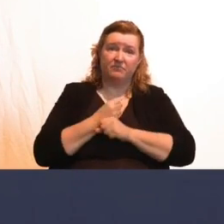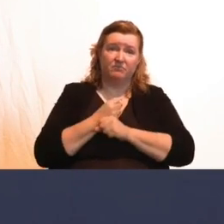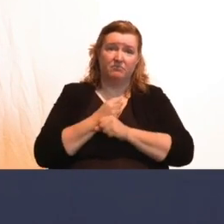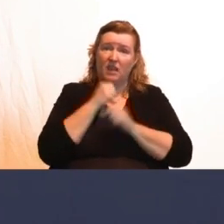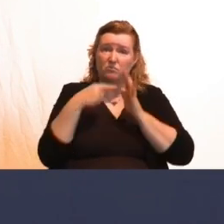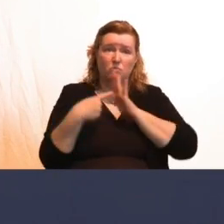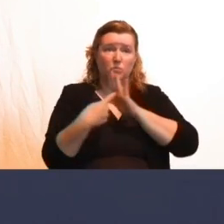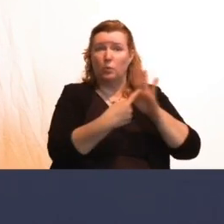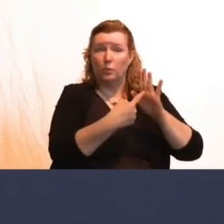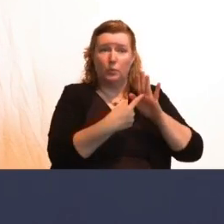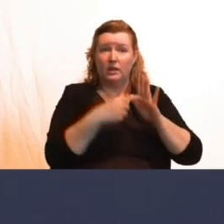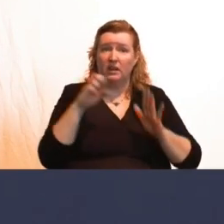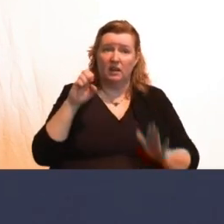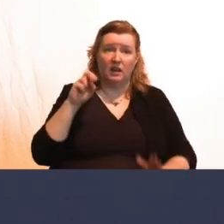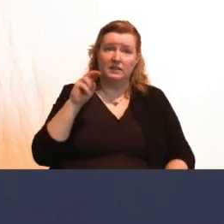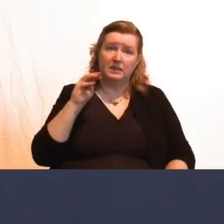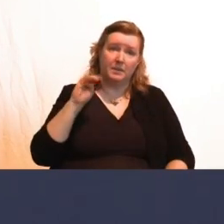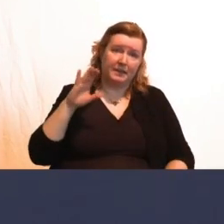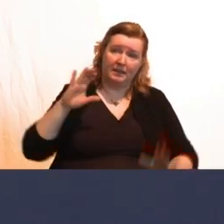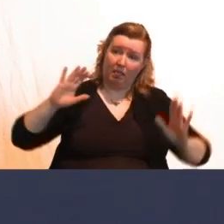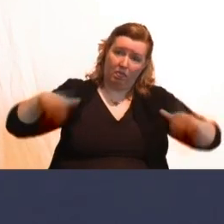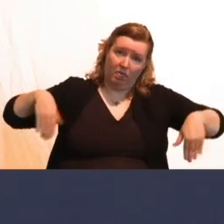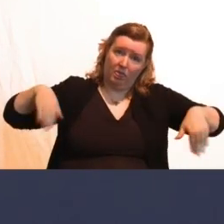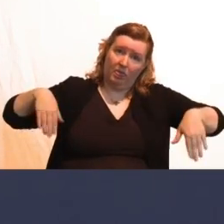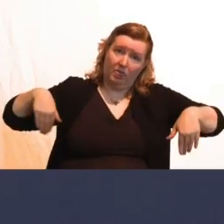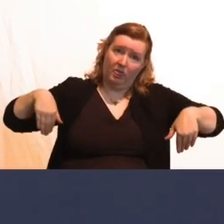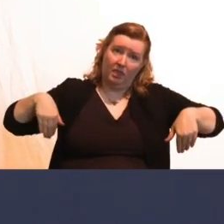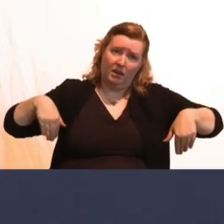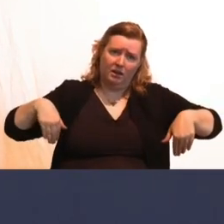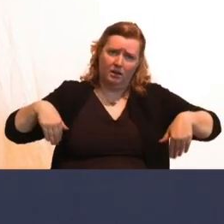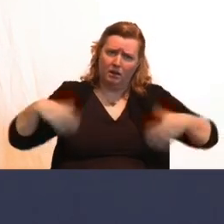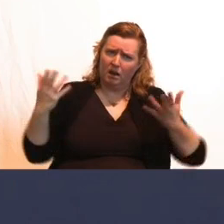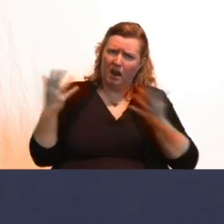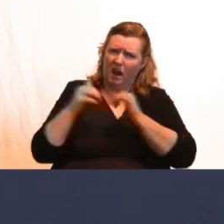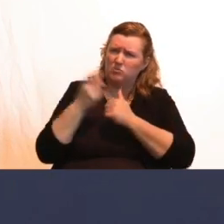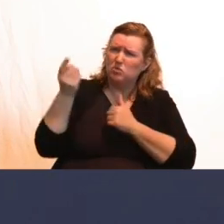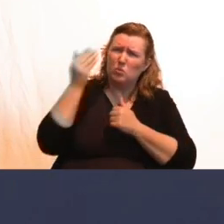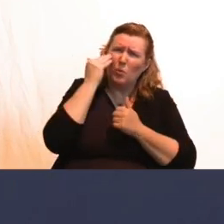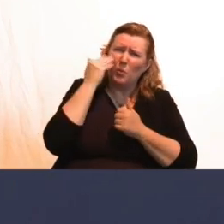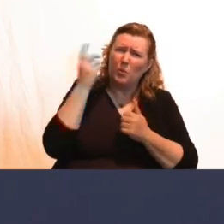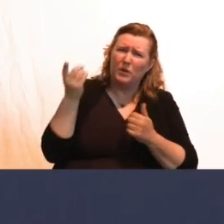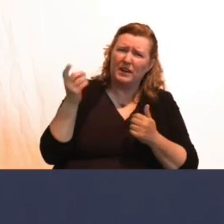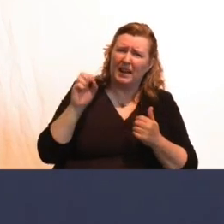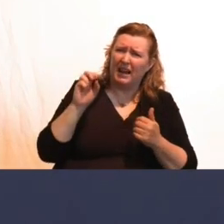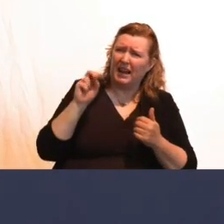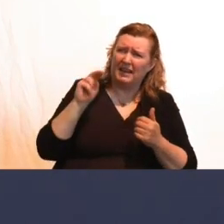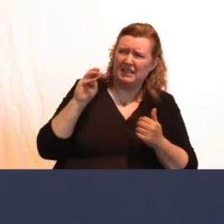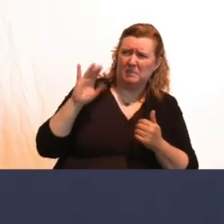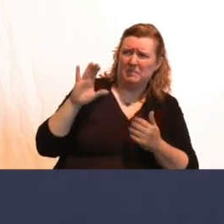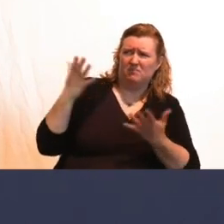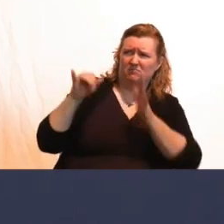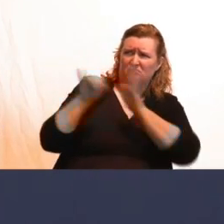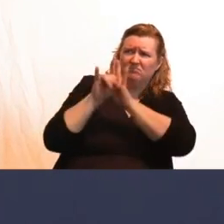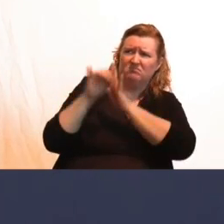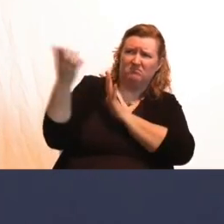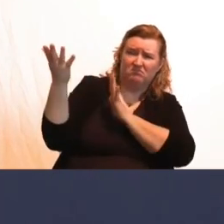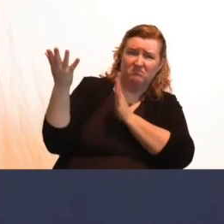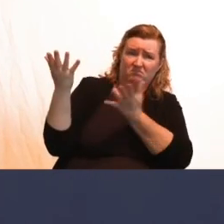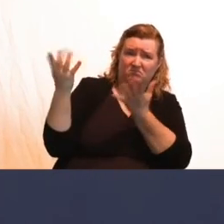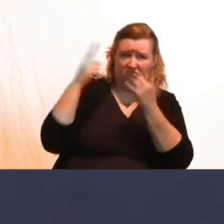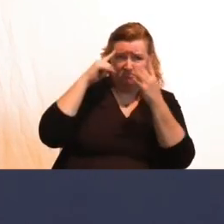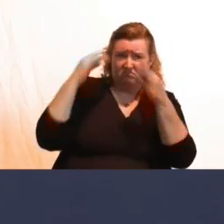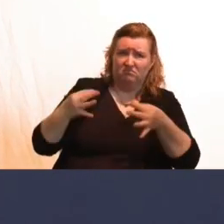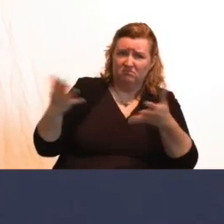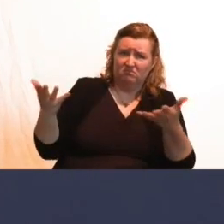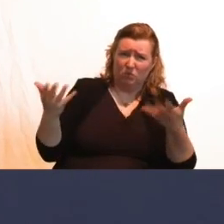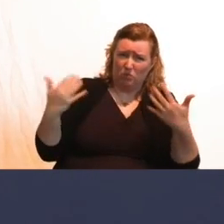an endemic, even though we're very much in the thick of it? The last question will give us a chance to get Tina and Ed to get some